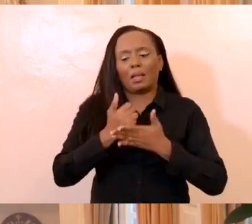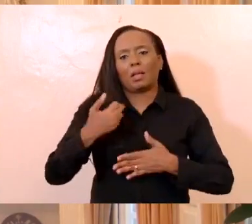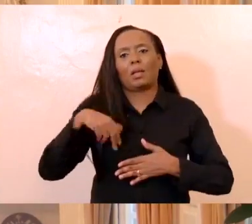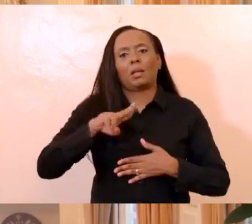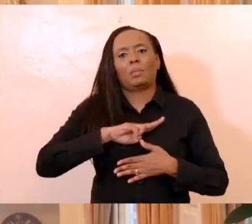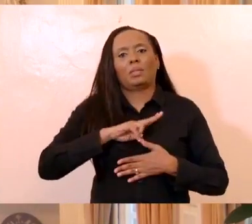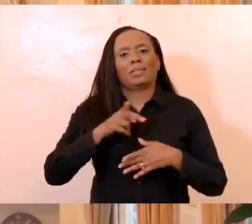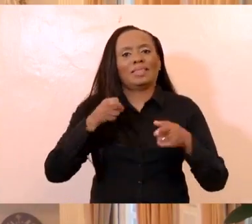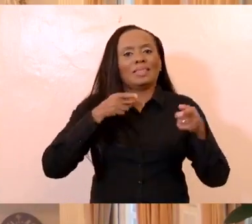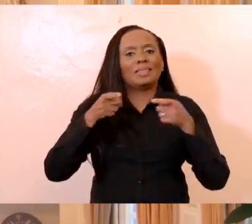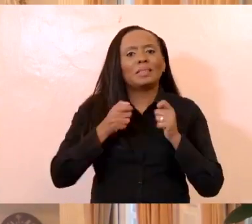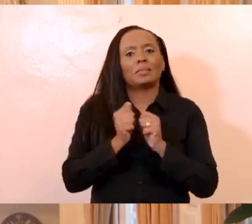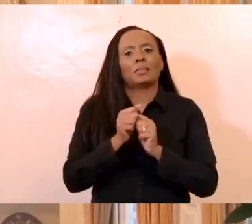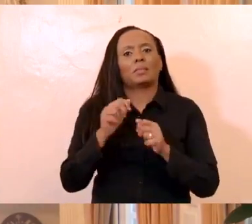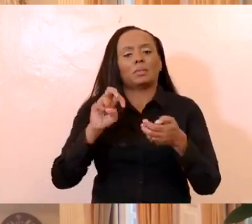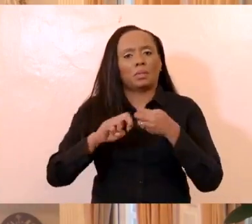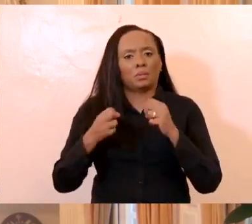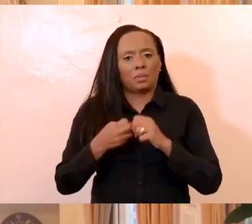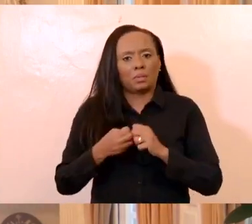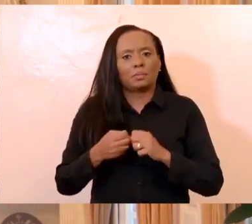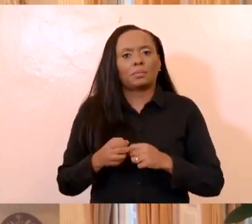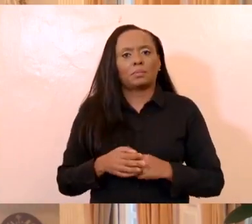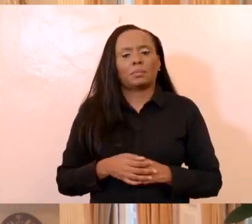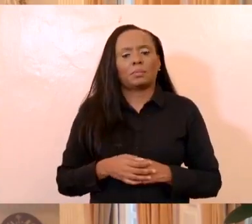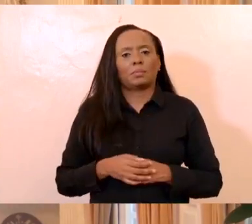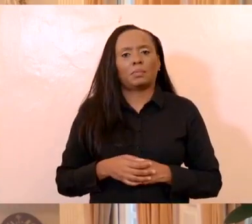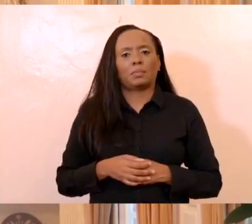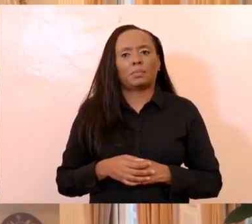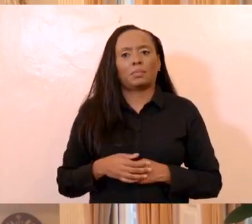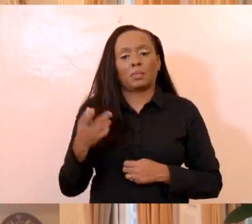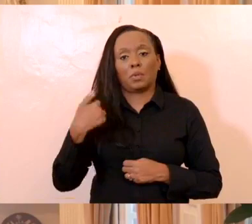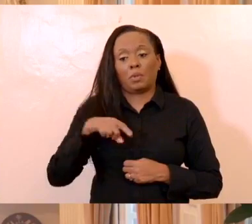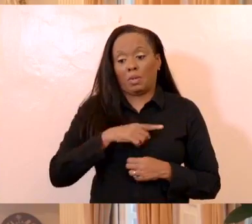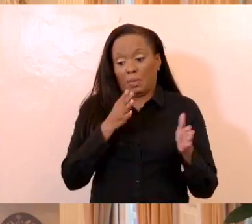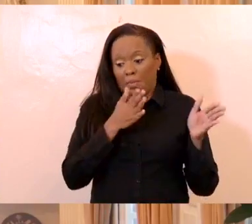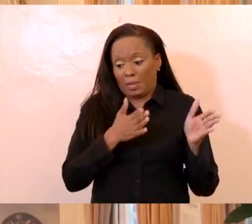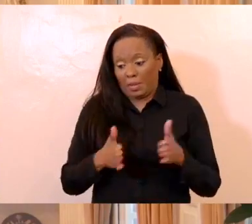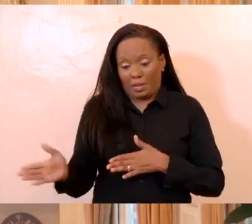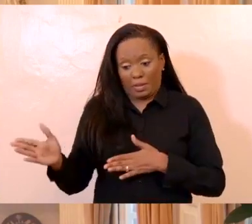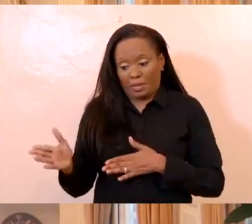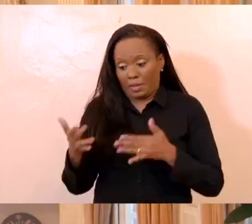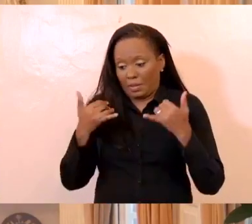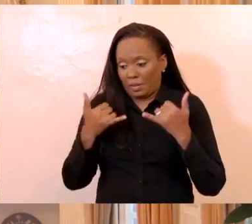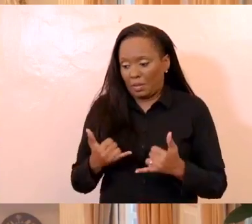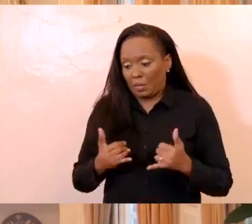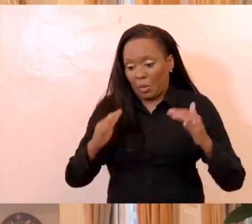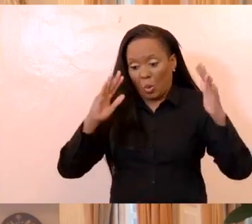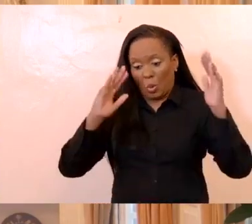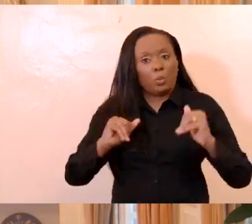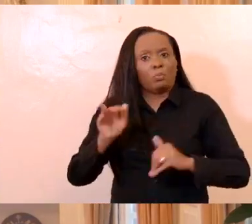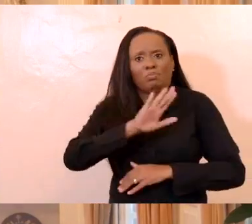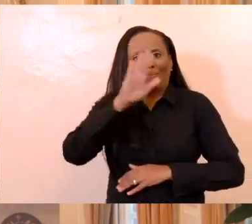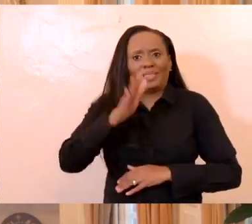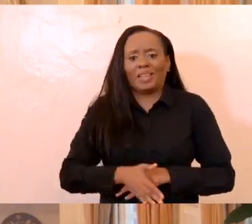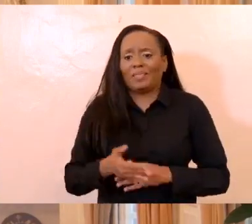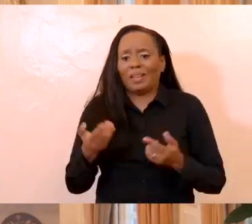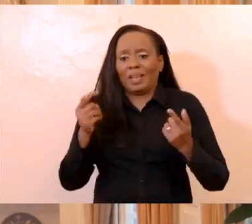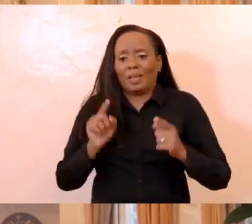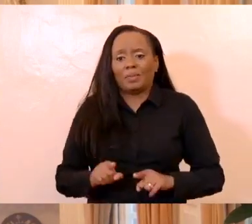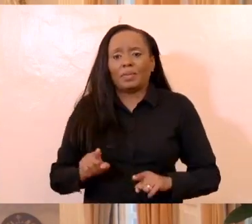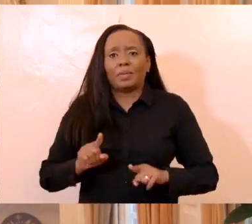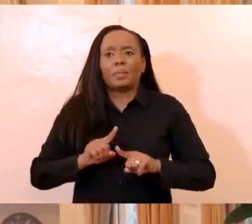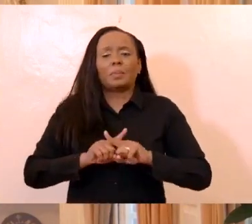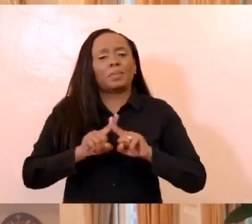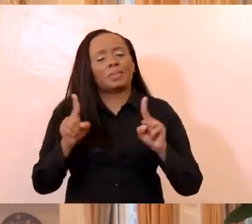wrestle with the problem. We have planned for this eventuality, hoping it would never occur, and that